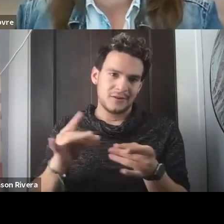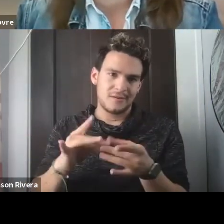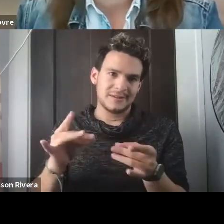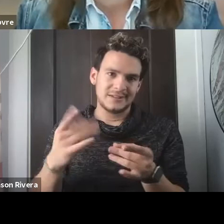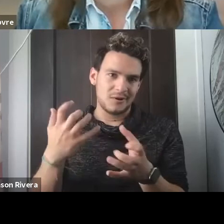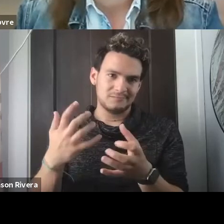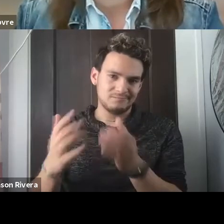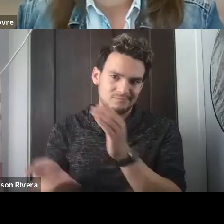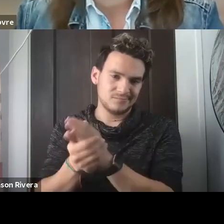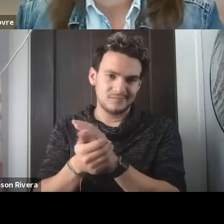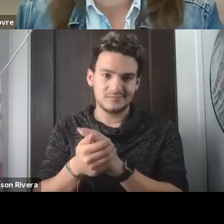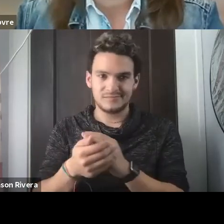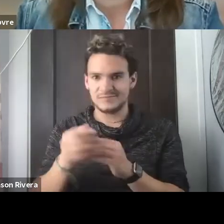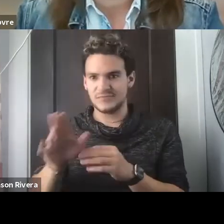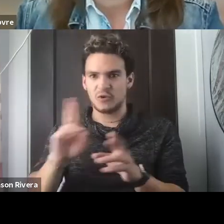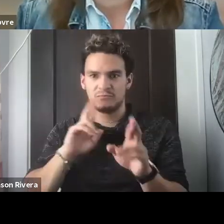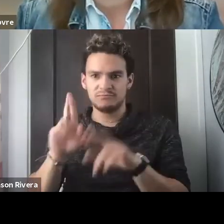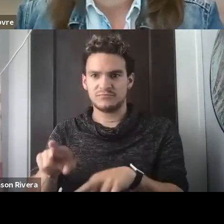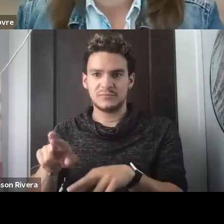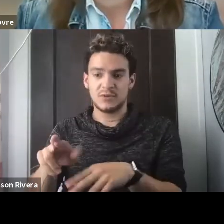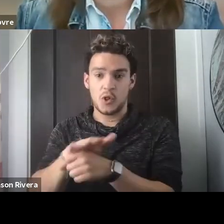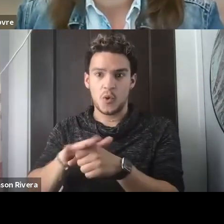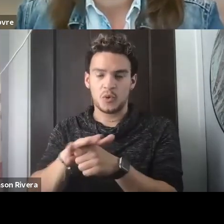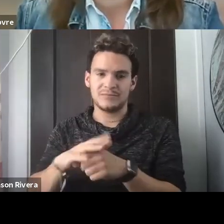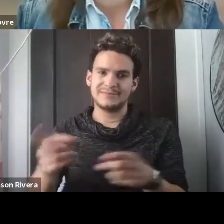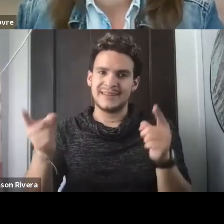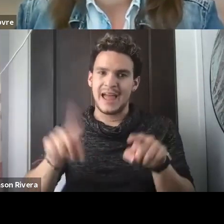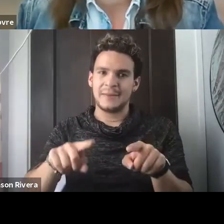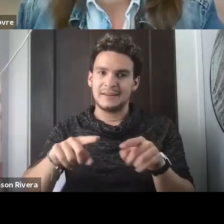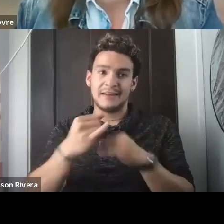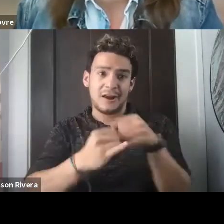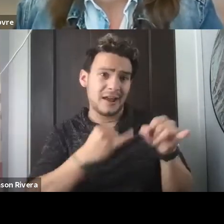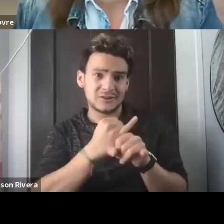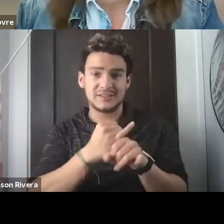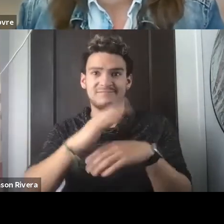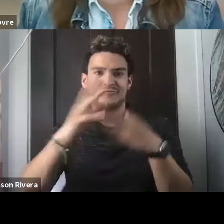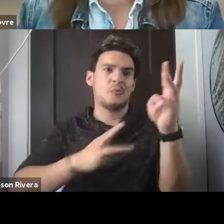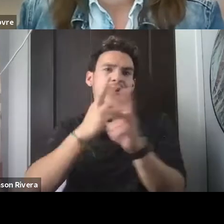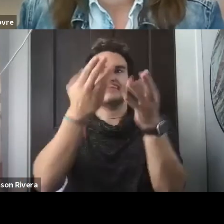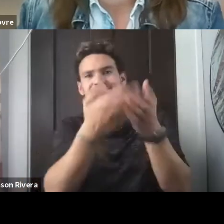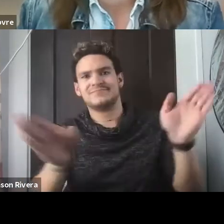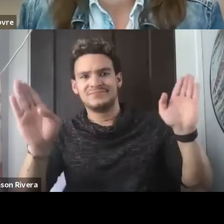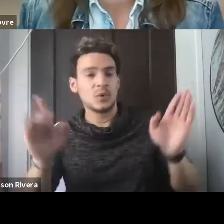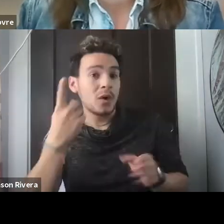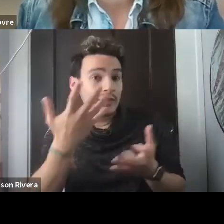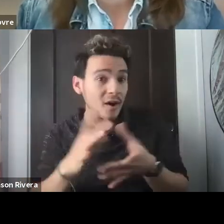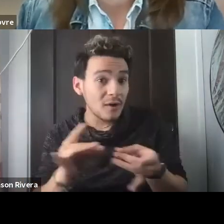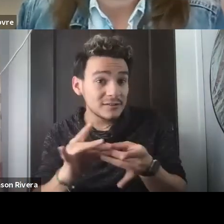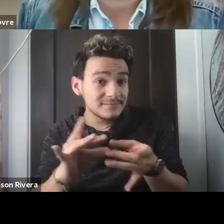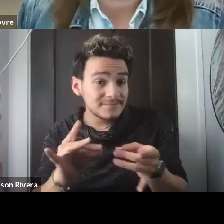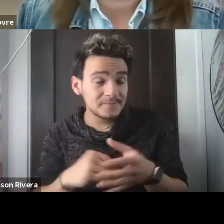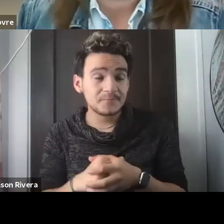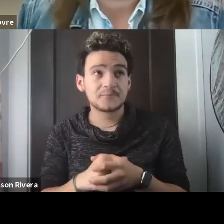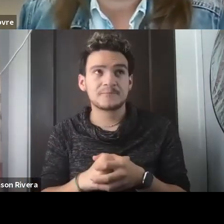that what you're finding locally is certainly happening nationally and frankly internationally. The thing I would like to comment on is